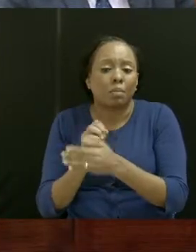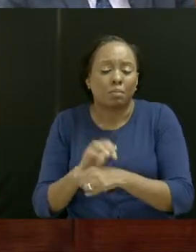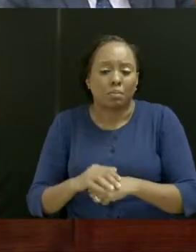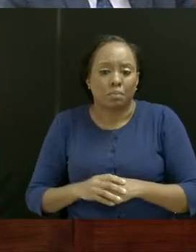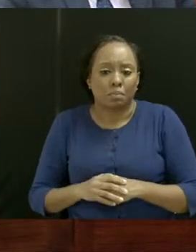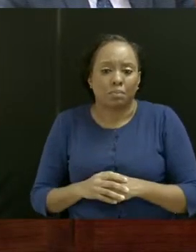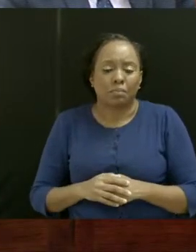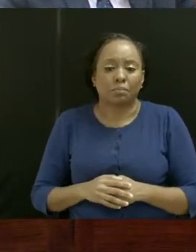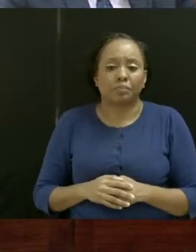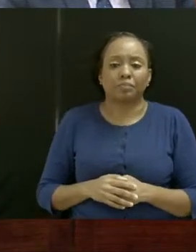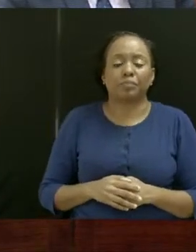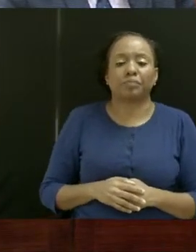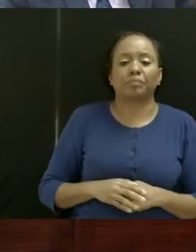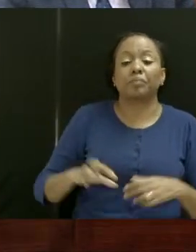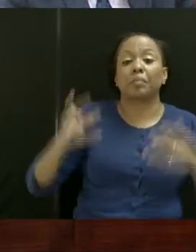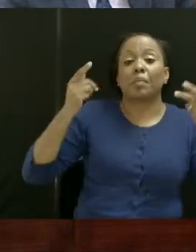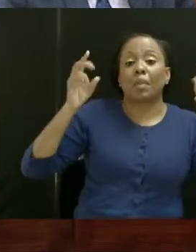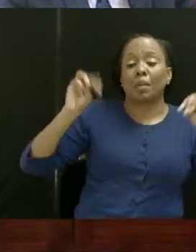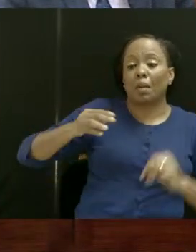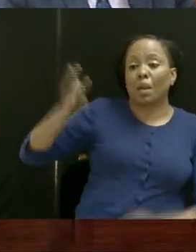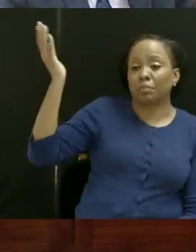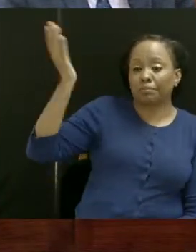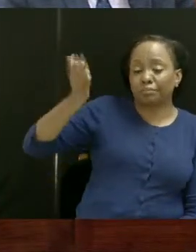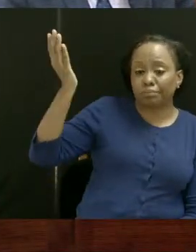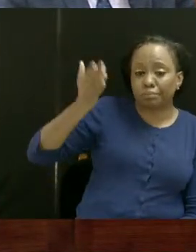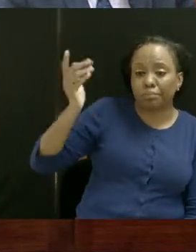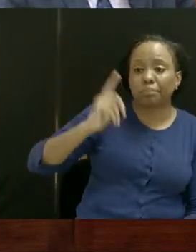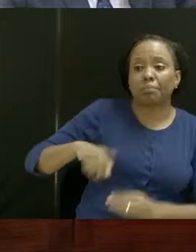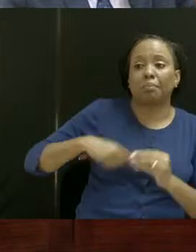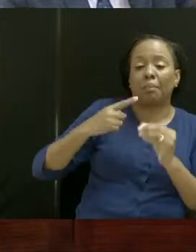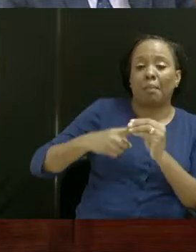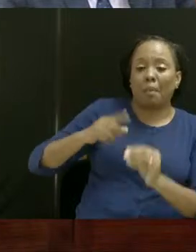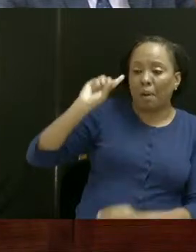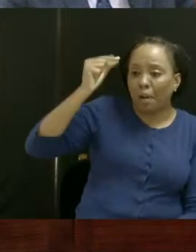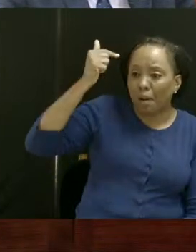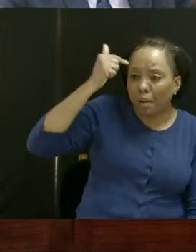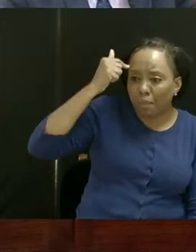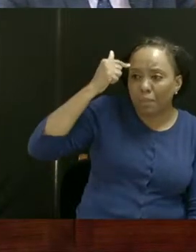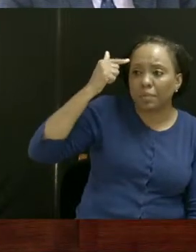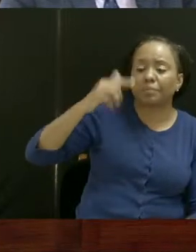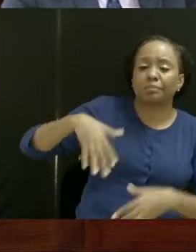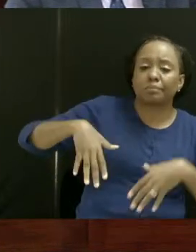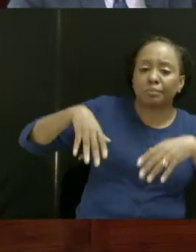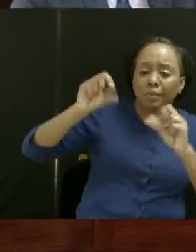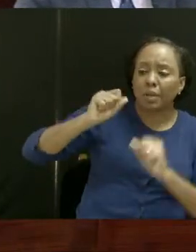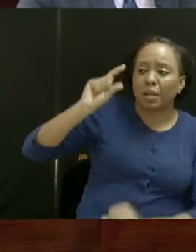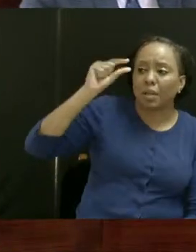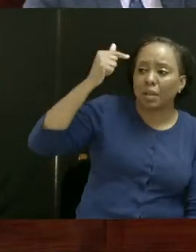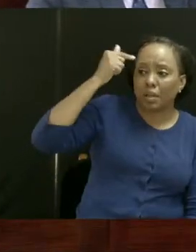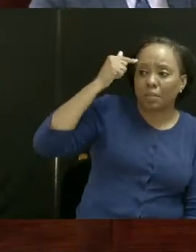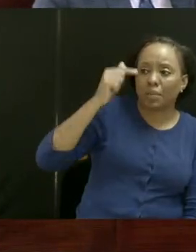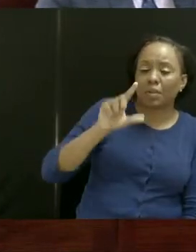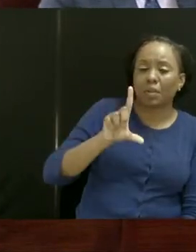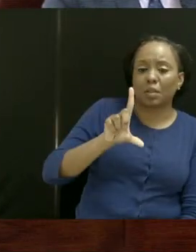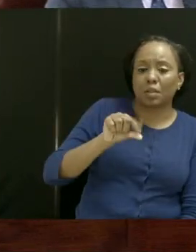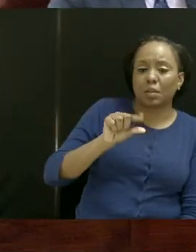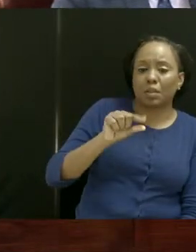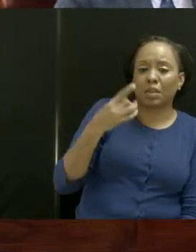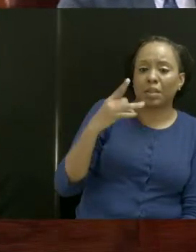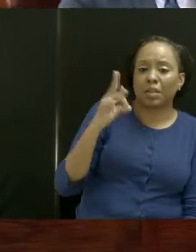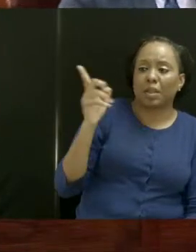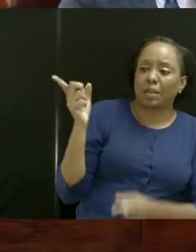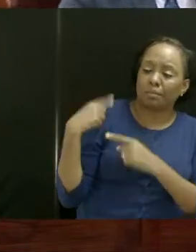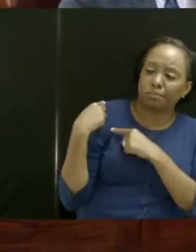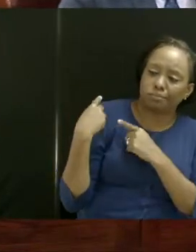her presentation against the backdrop of what government has been able to do since coming to office in 2018 with respect